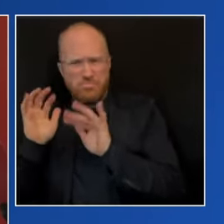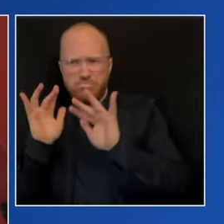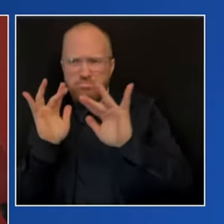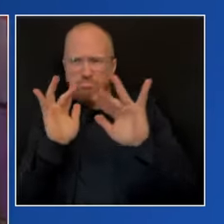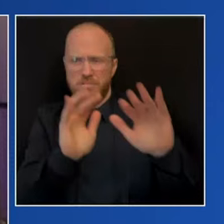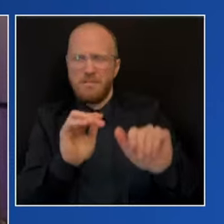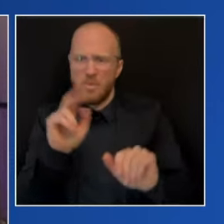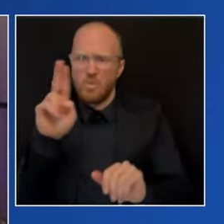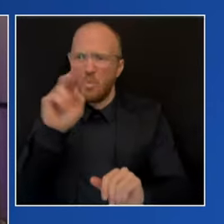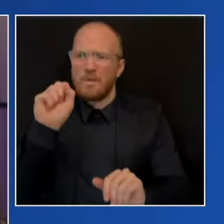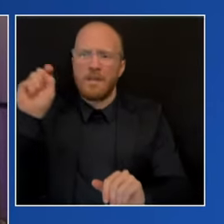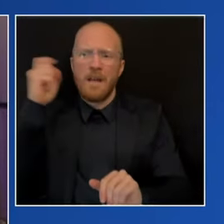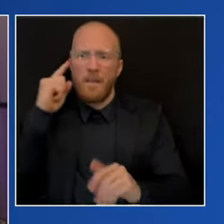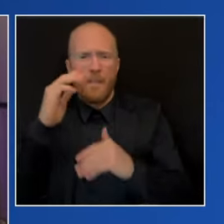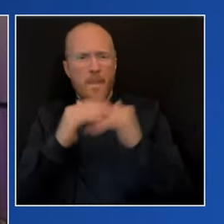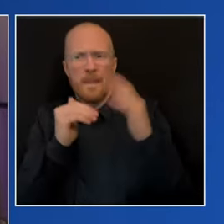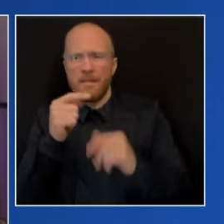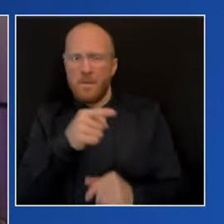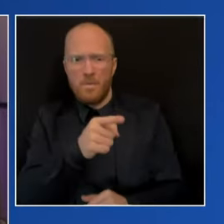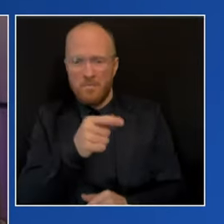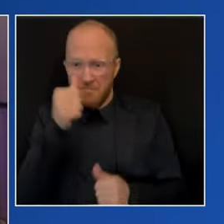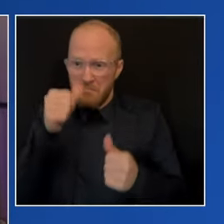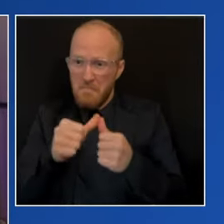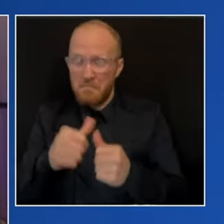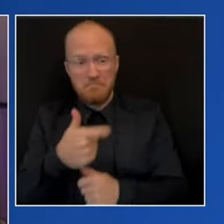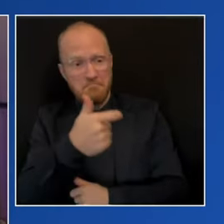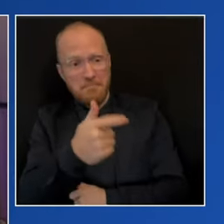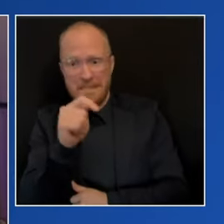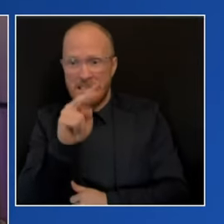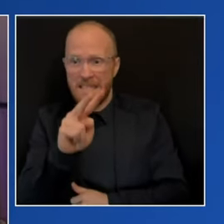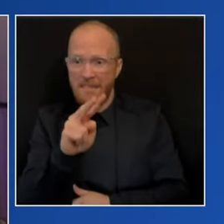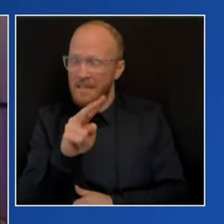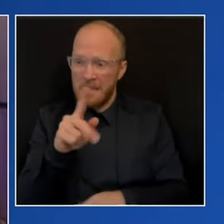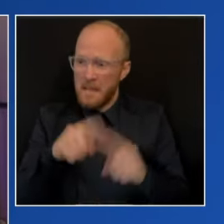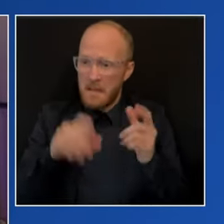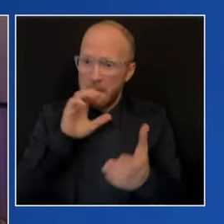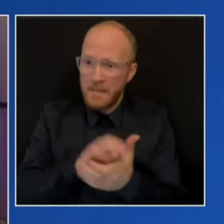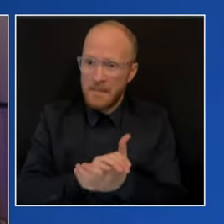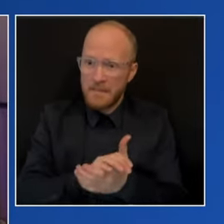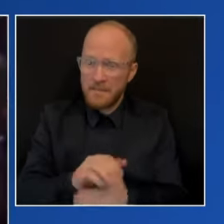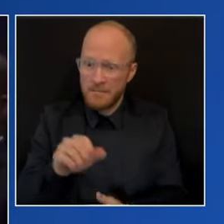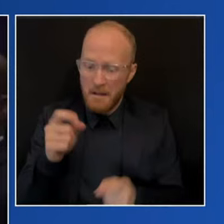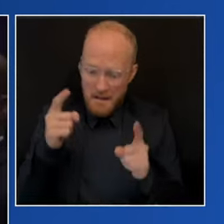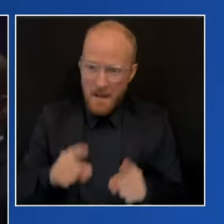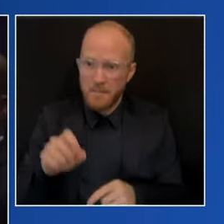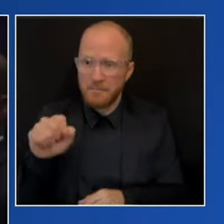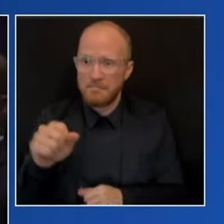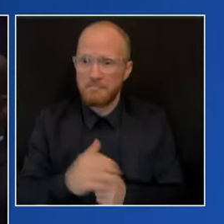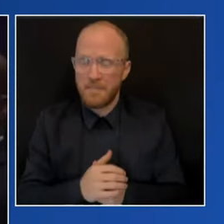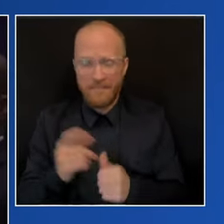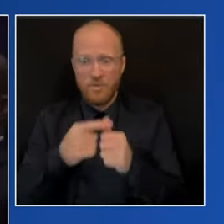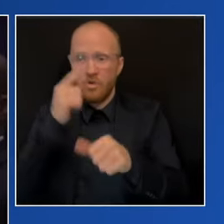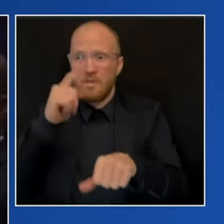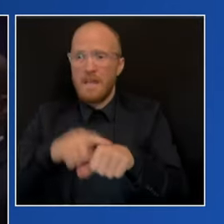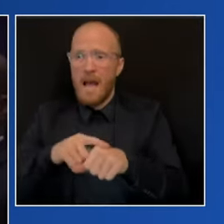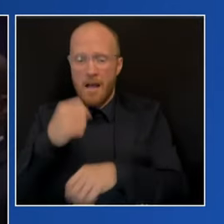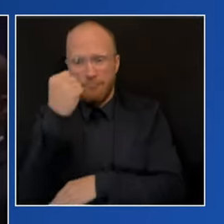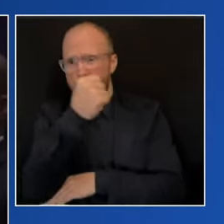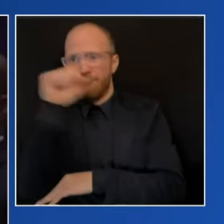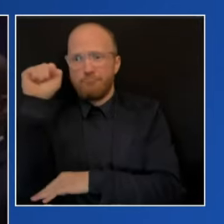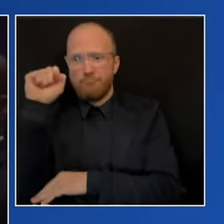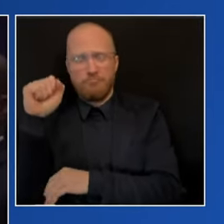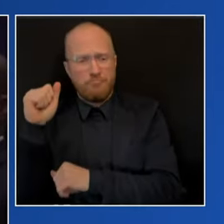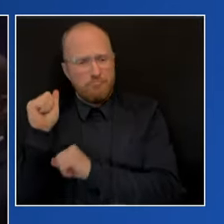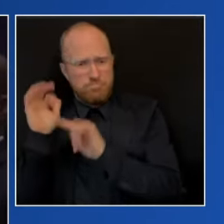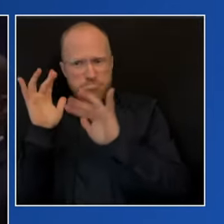in disbelief as you first turned on the television. For the first time in our history, insurrectionists had come to stop